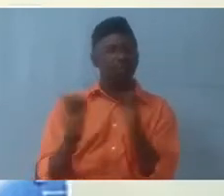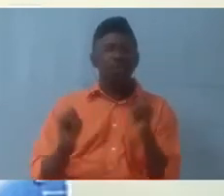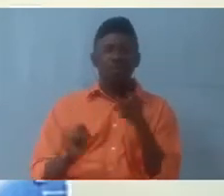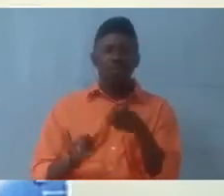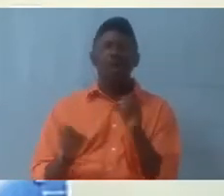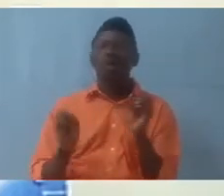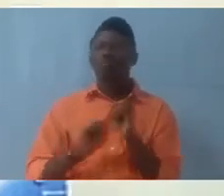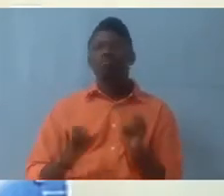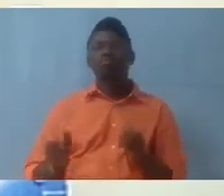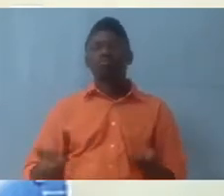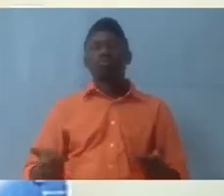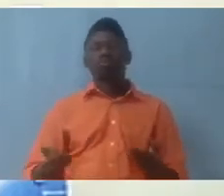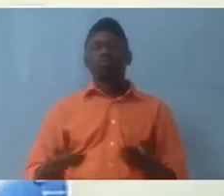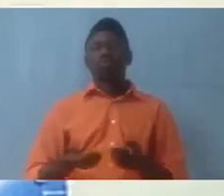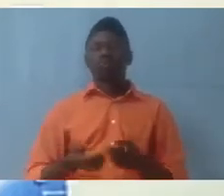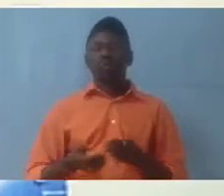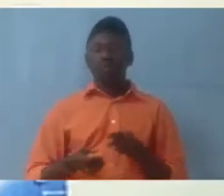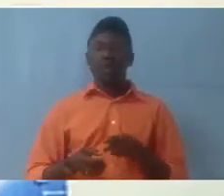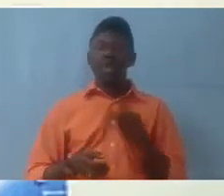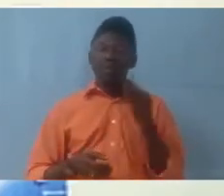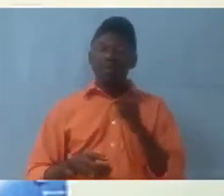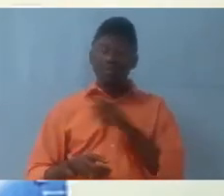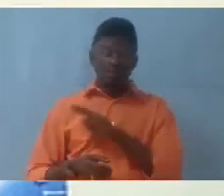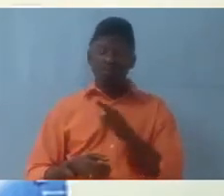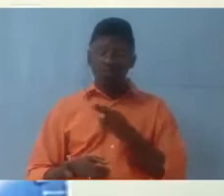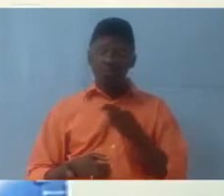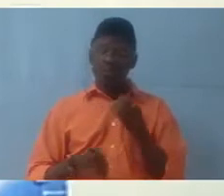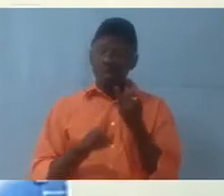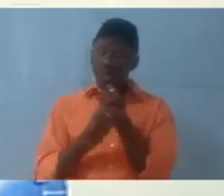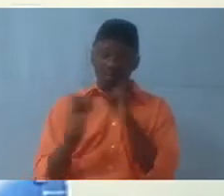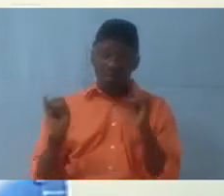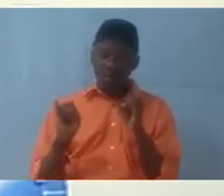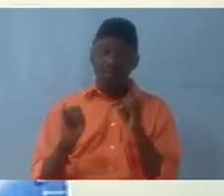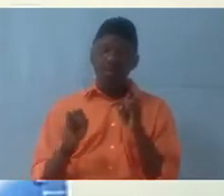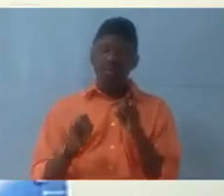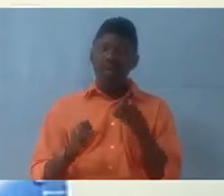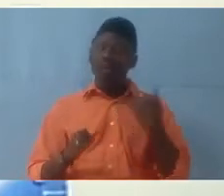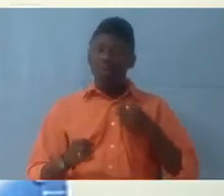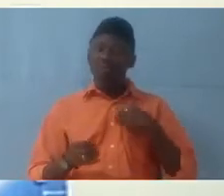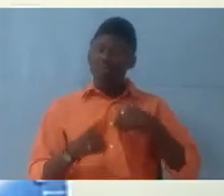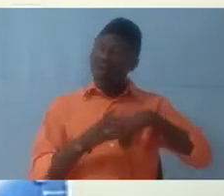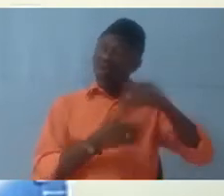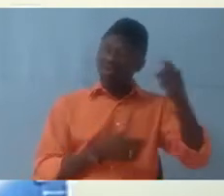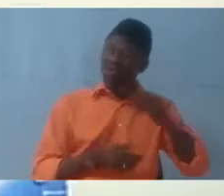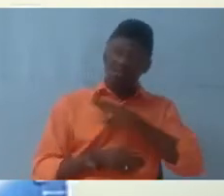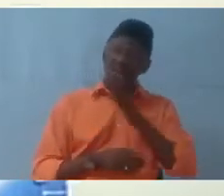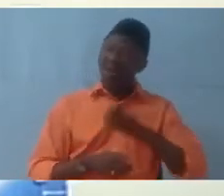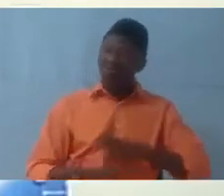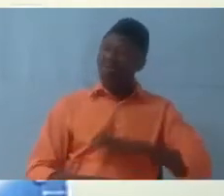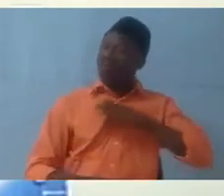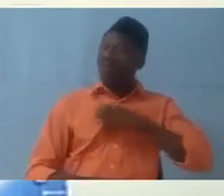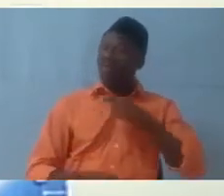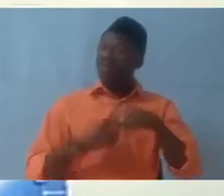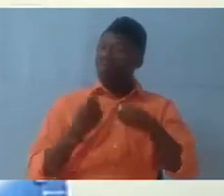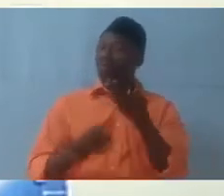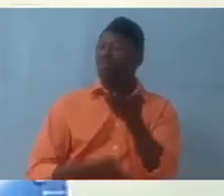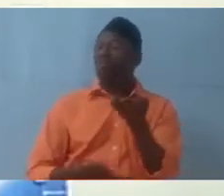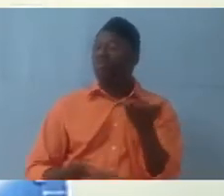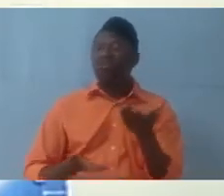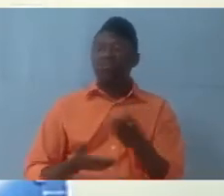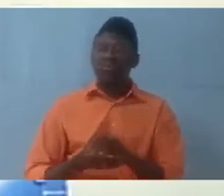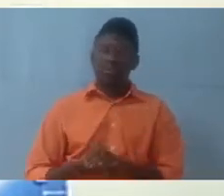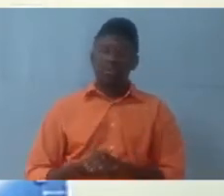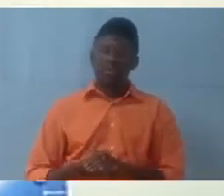draw confidence from the public. Ndax li moy nek li nga xamne ni dana indi nak kolute ci nit ñi. And when they have confidence in the independence of the judiciary. Tay buñ